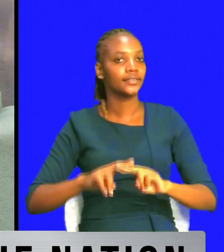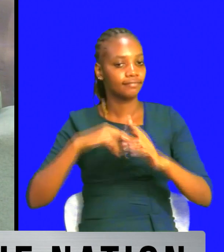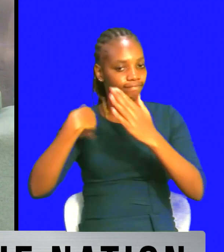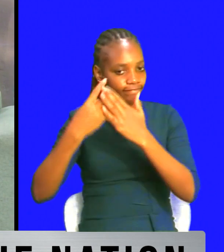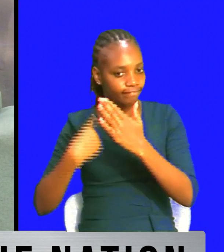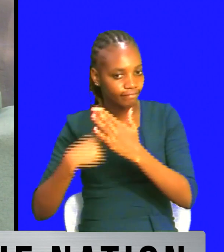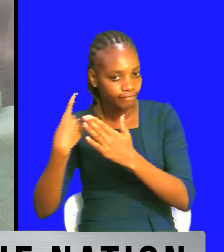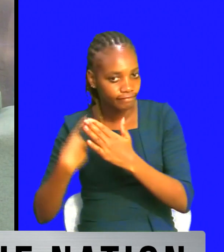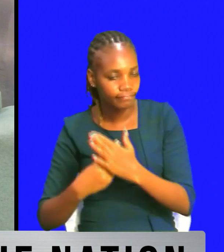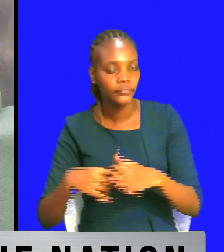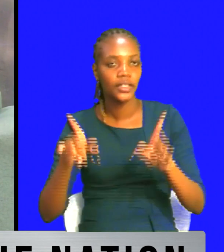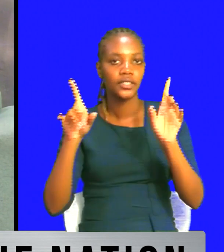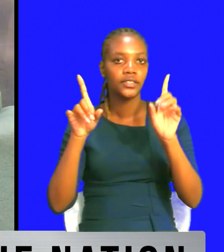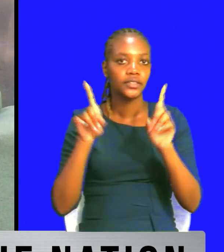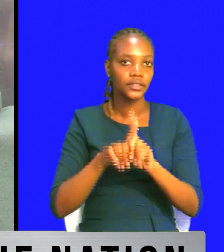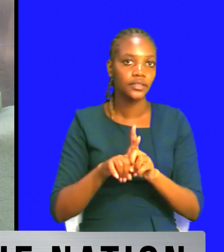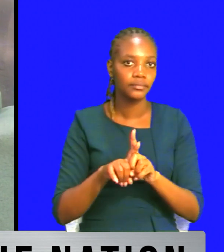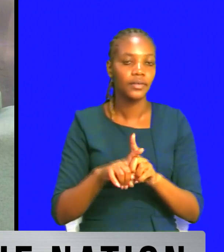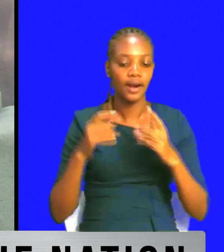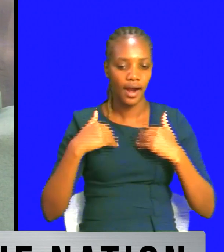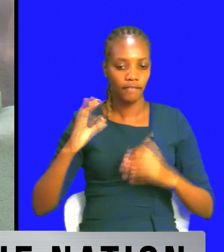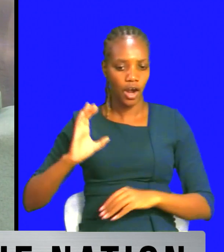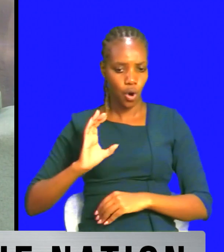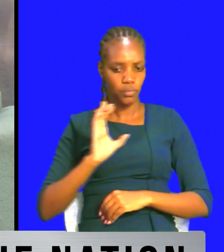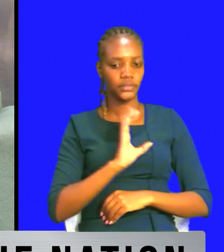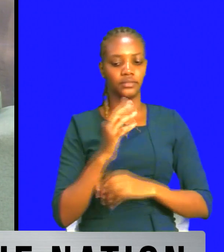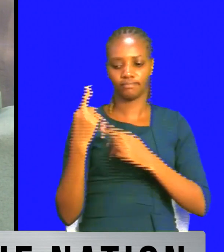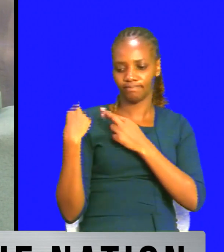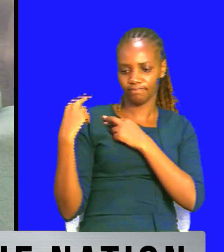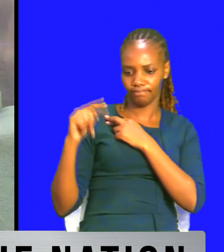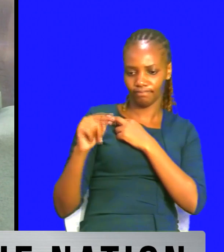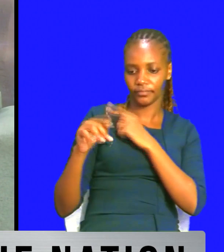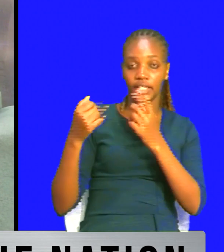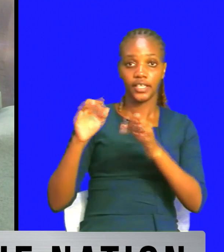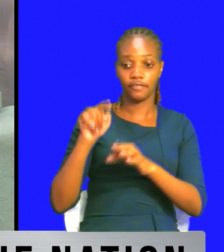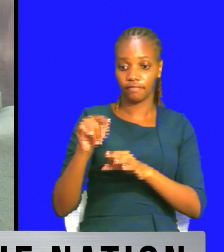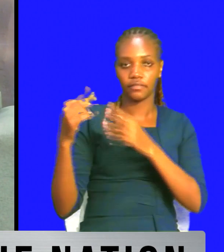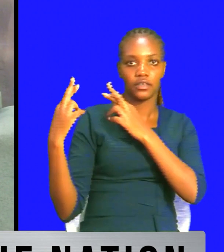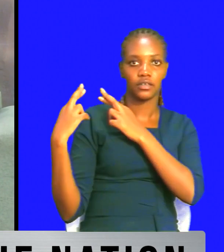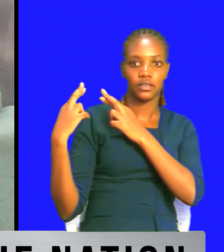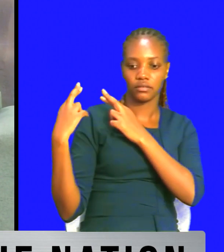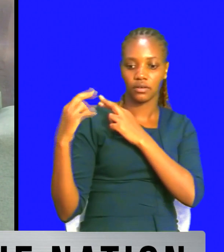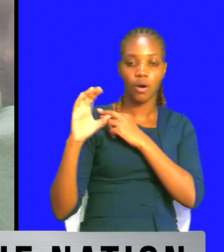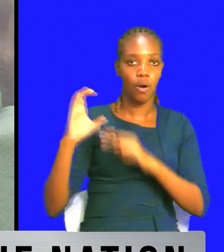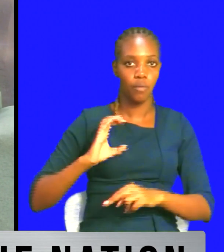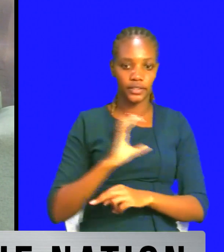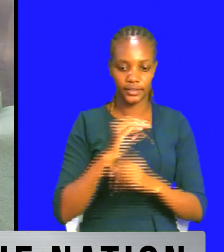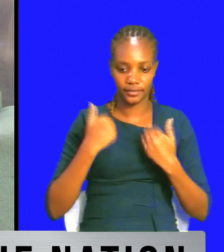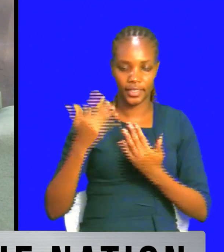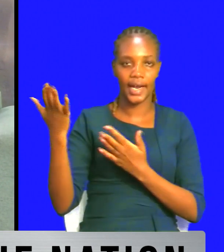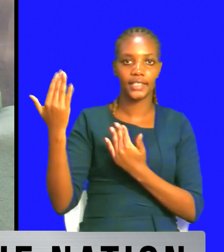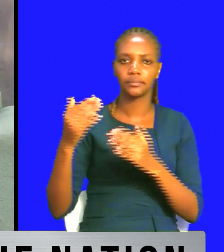really put a committee in place. And if that committee is in place, I expect that Jimmy